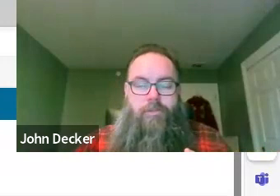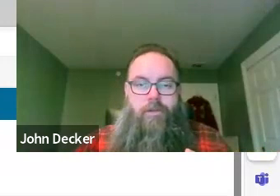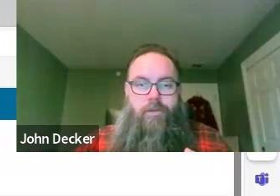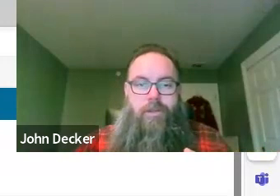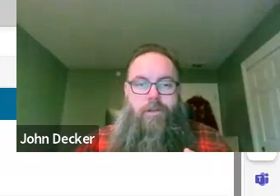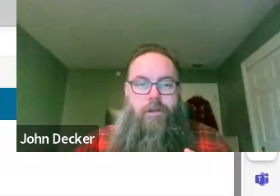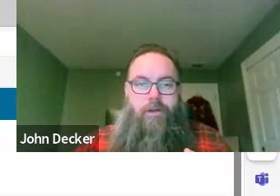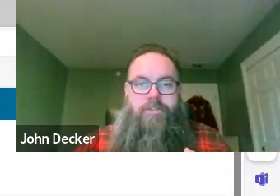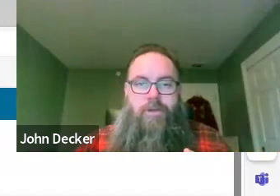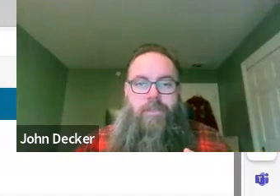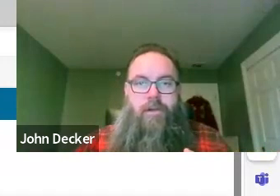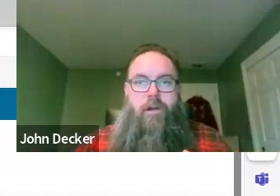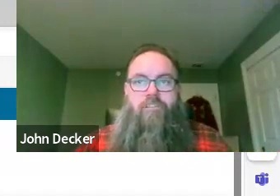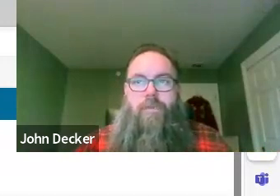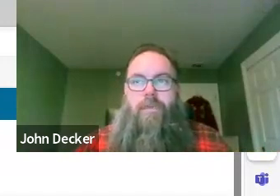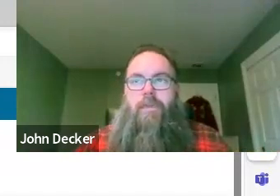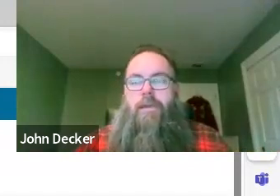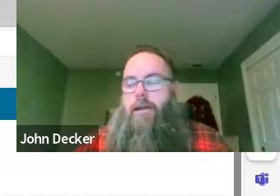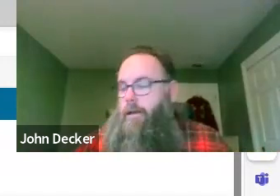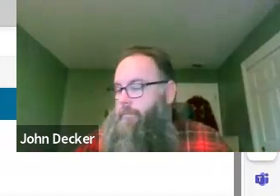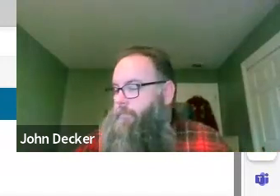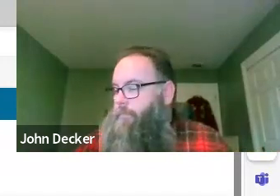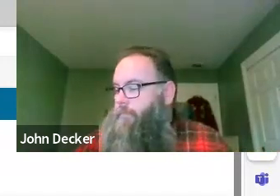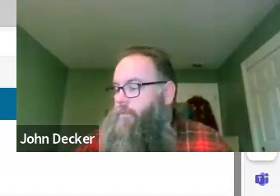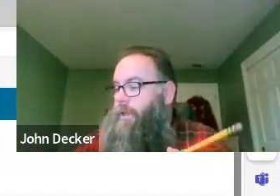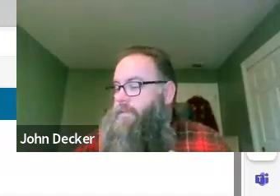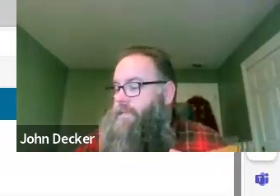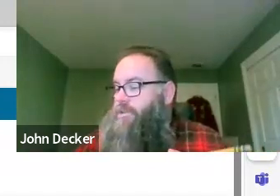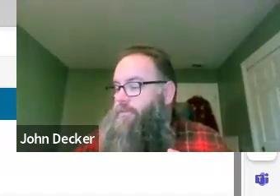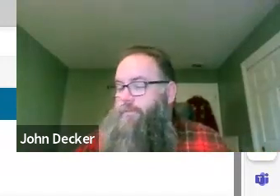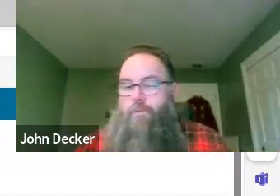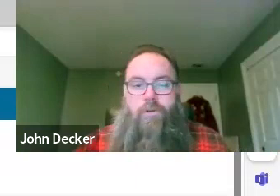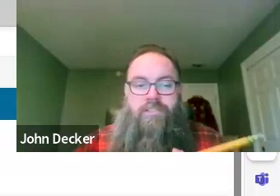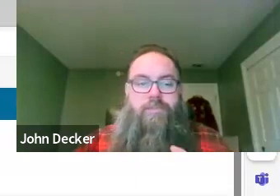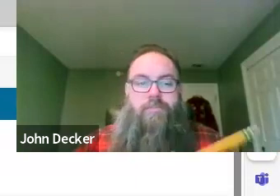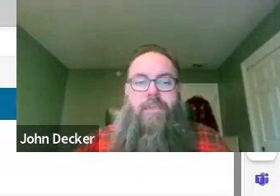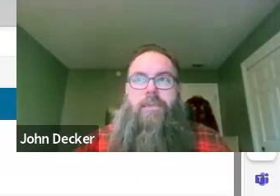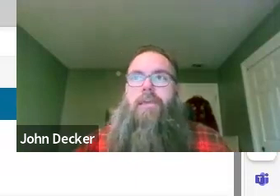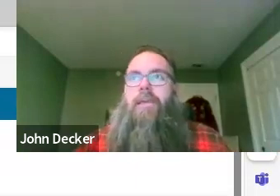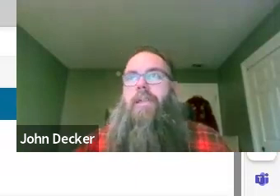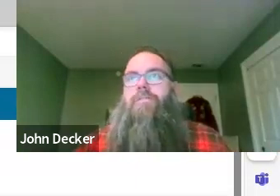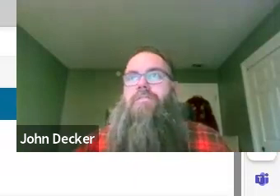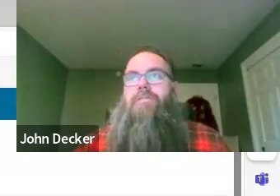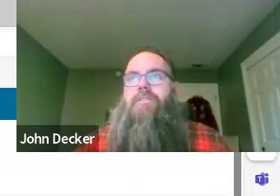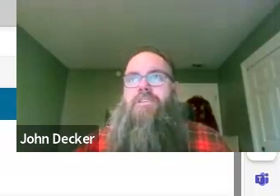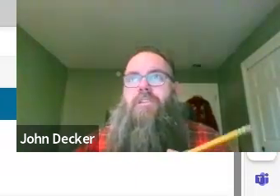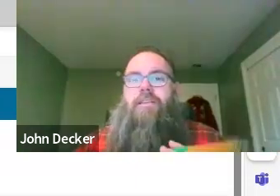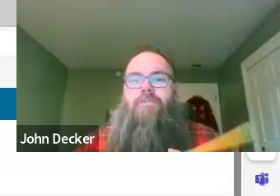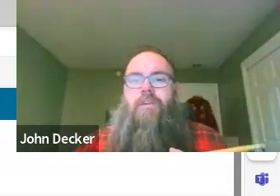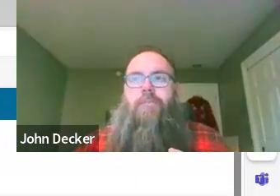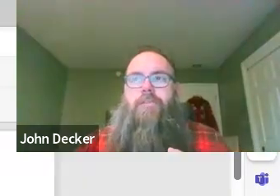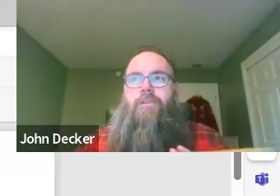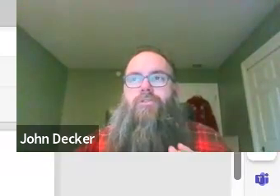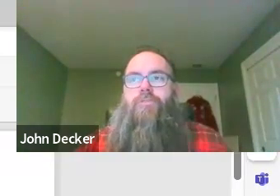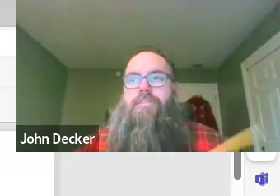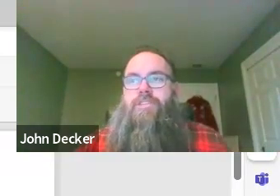Jordan a little bit earlier about doing the RFP orientation for CPP, and also the discussion